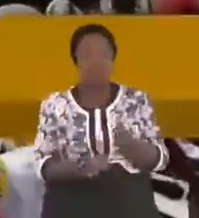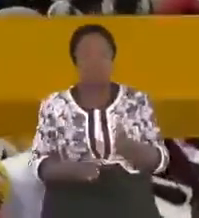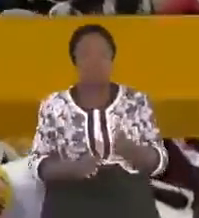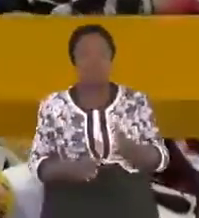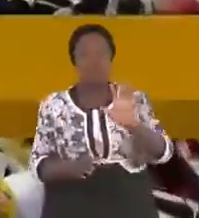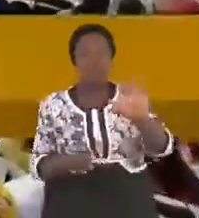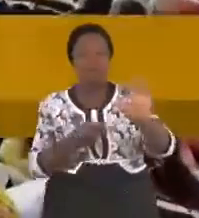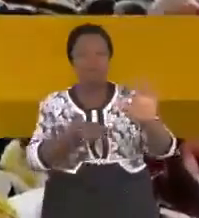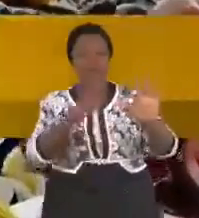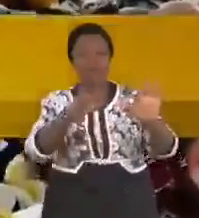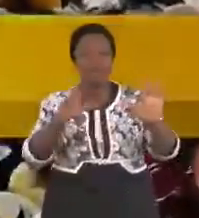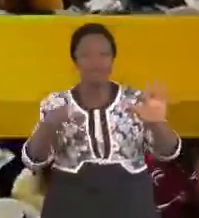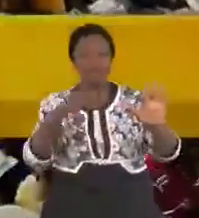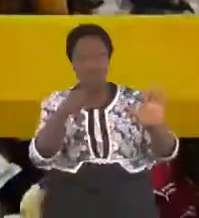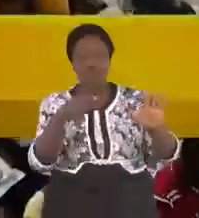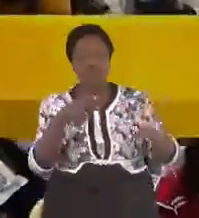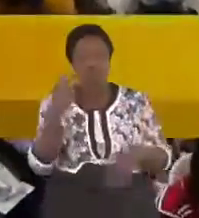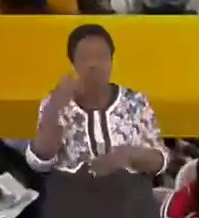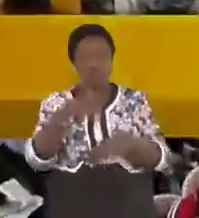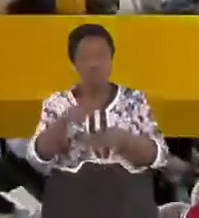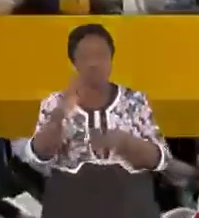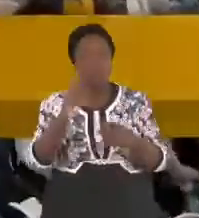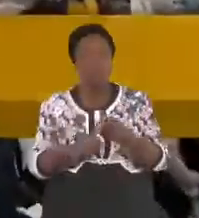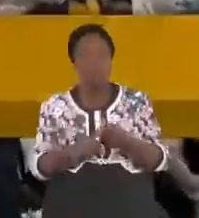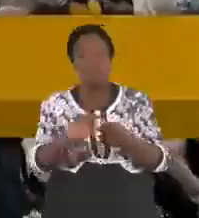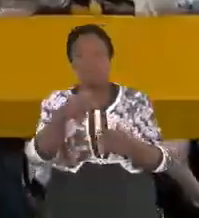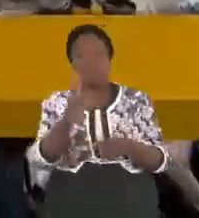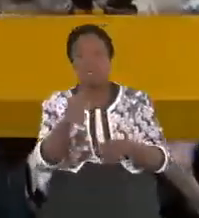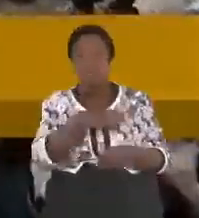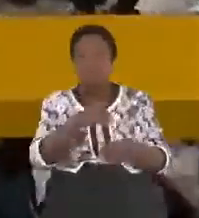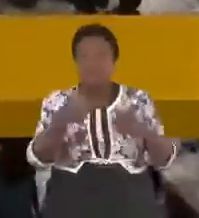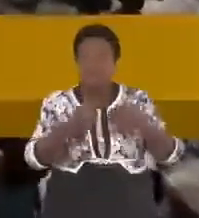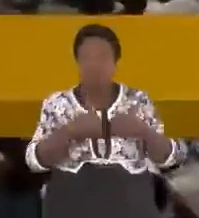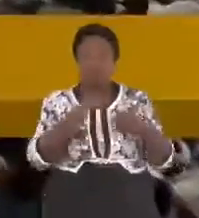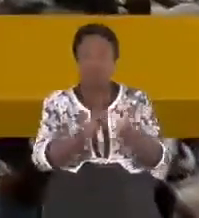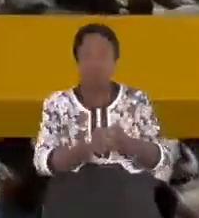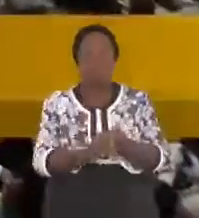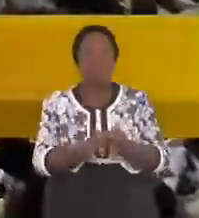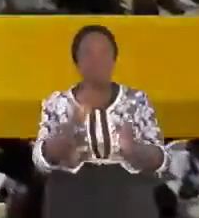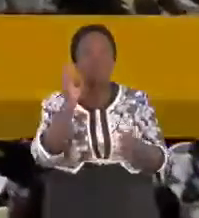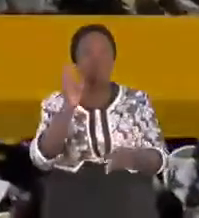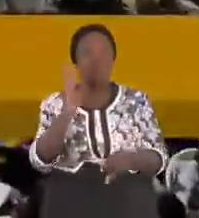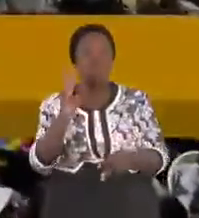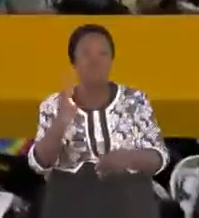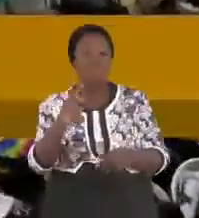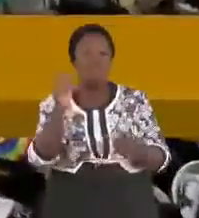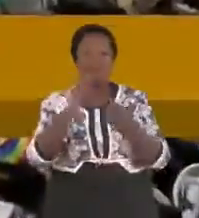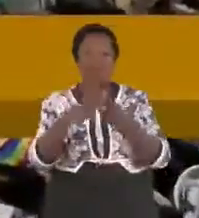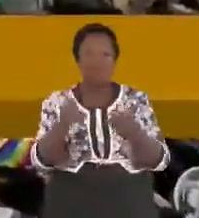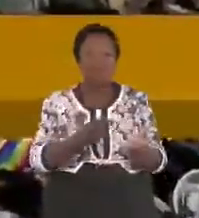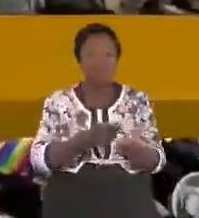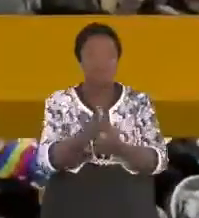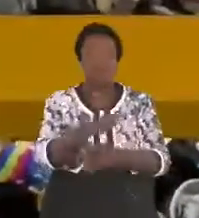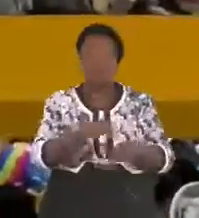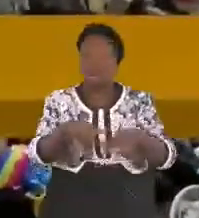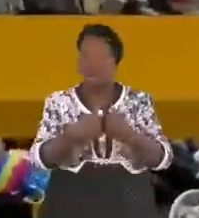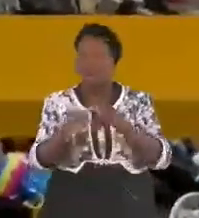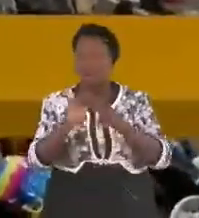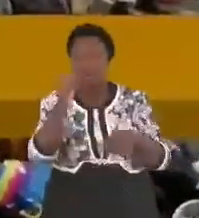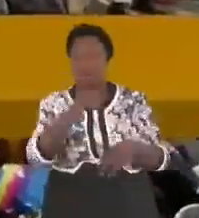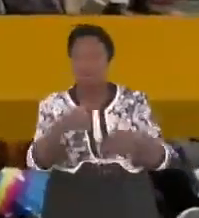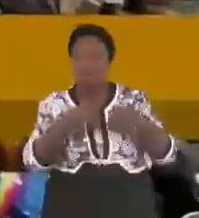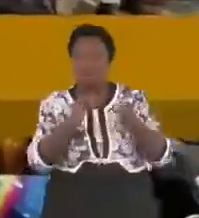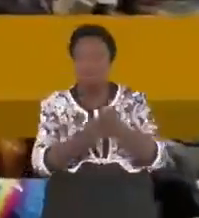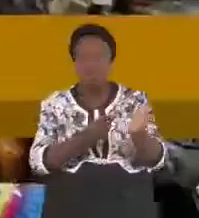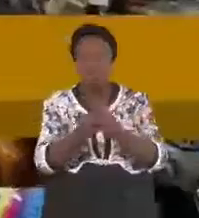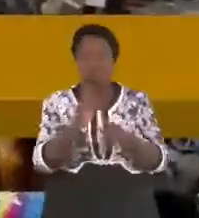unto john and he bear record and he bear witness unto the truth how did he bear witness unto the